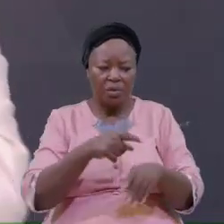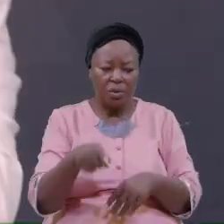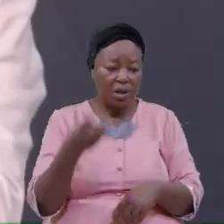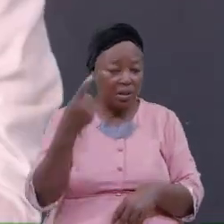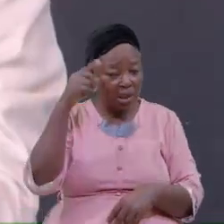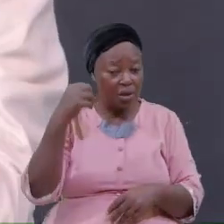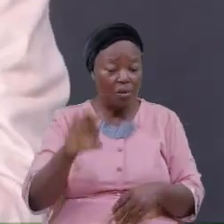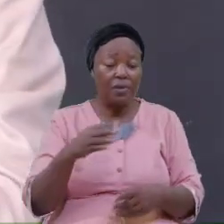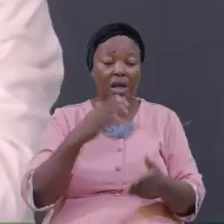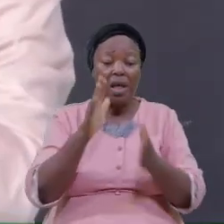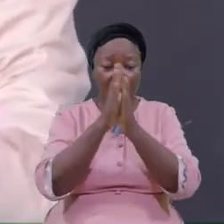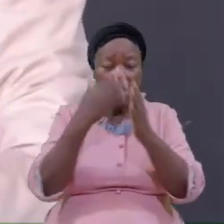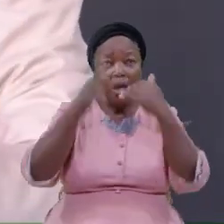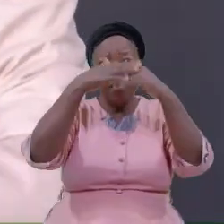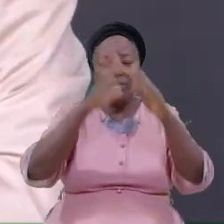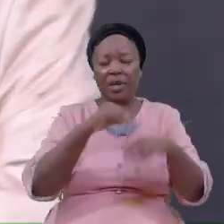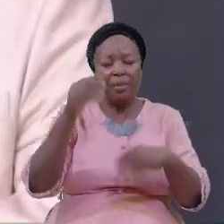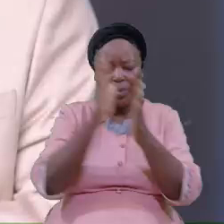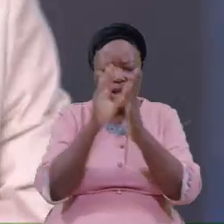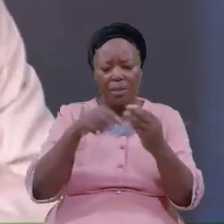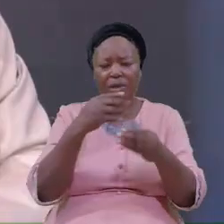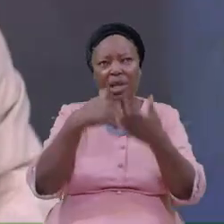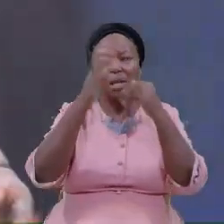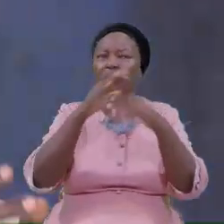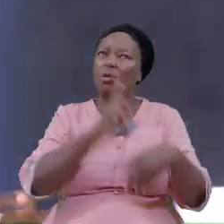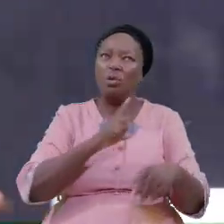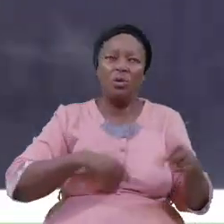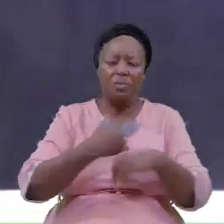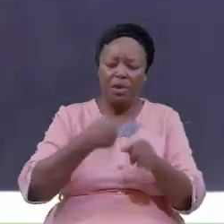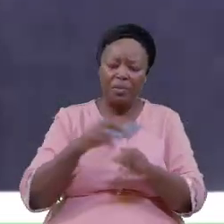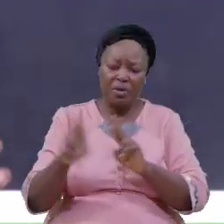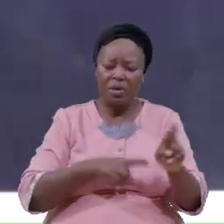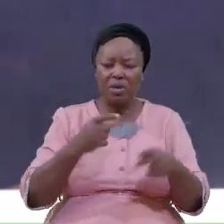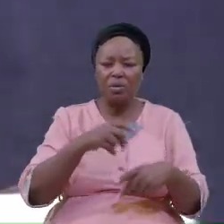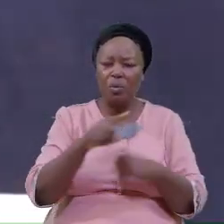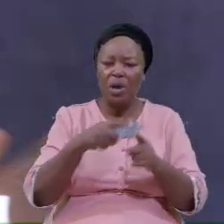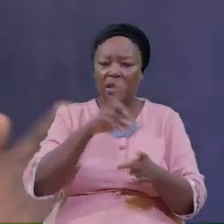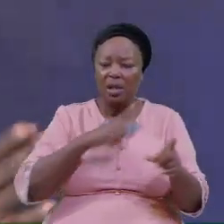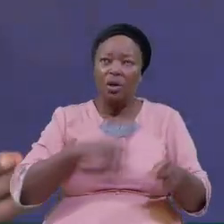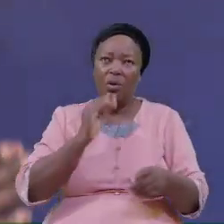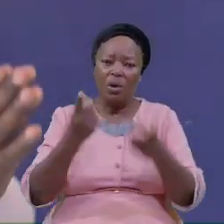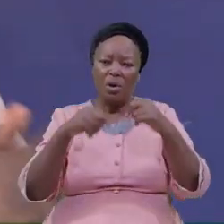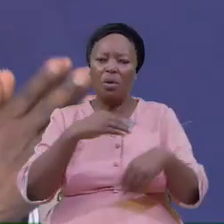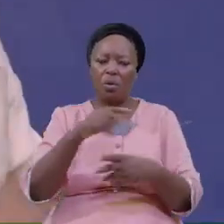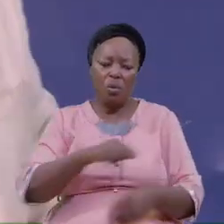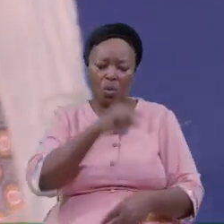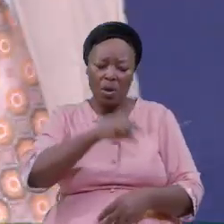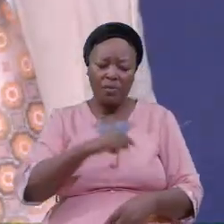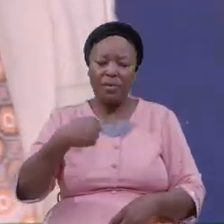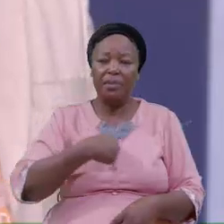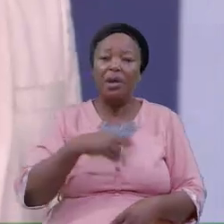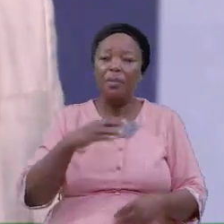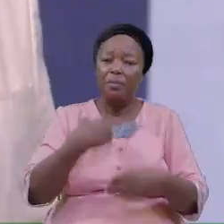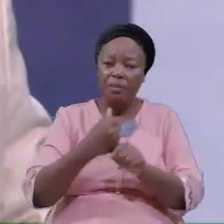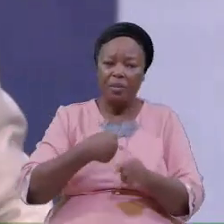heaven. Lord, make me ready when the Lord shall come. Qualify me. Make me ready so that, Lord, I